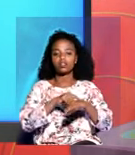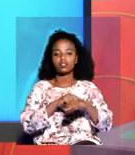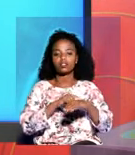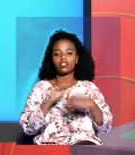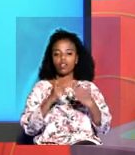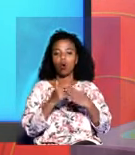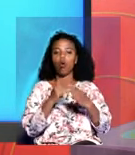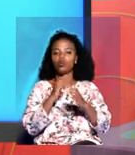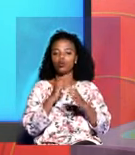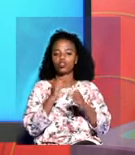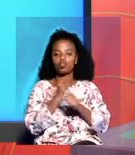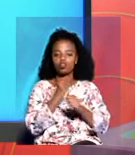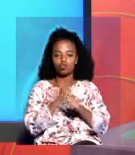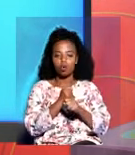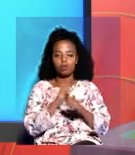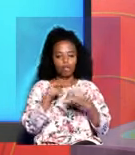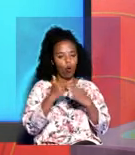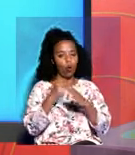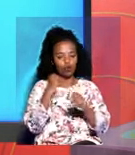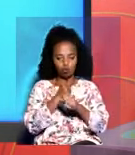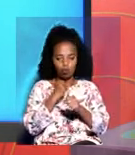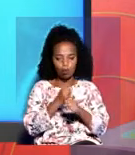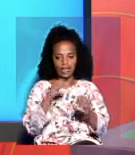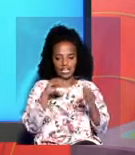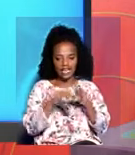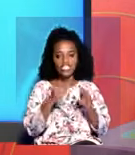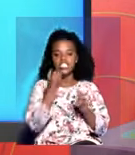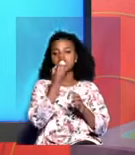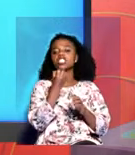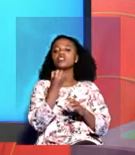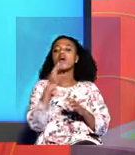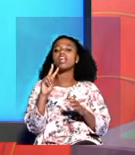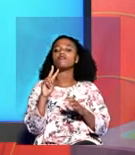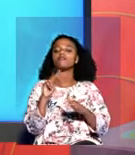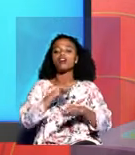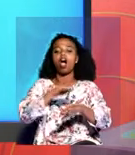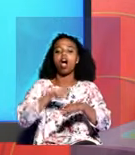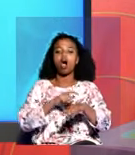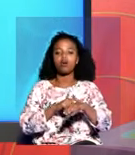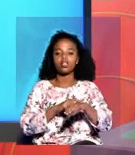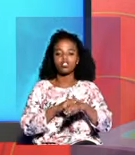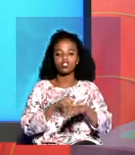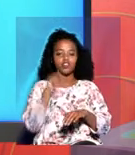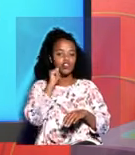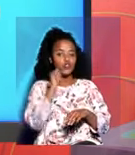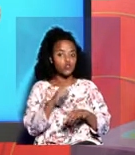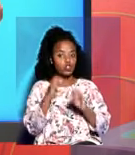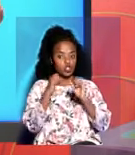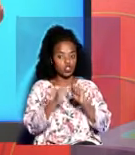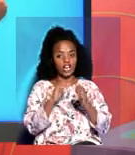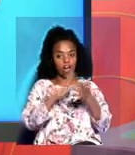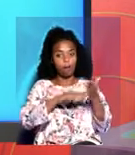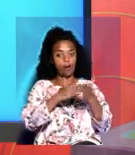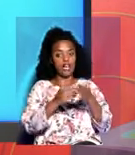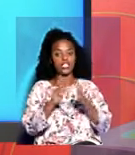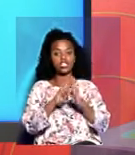If she do alone, she completes the whole job in 12 hours. She can paint the room in 12